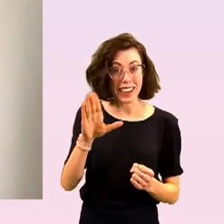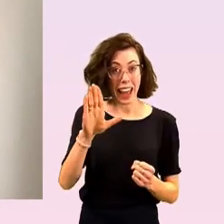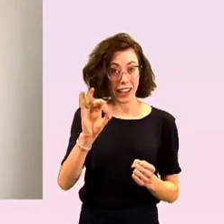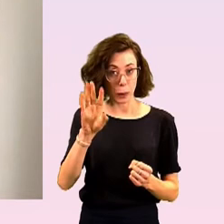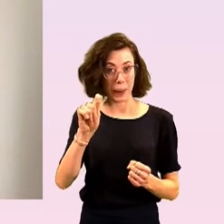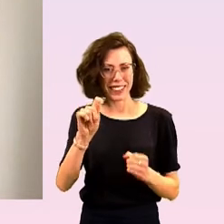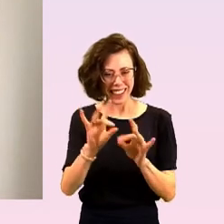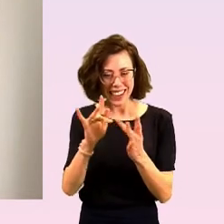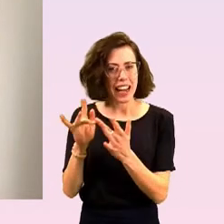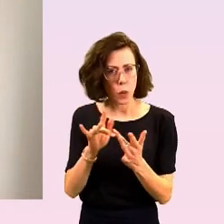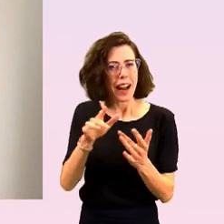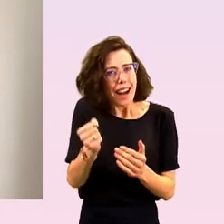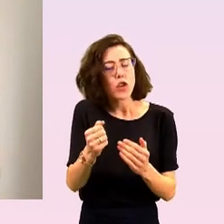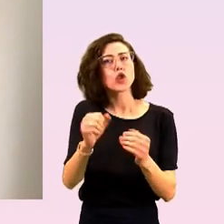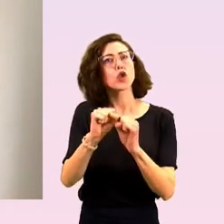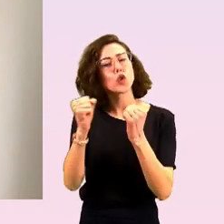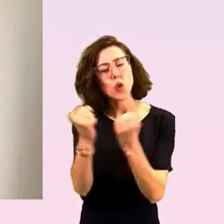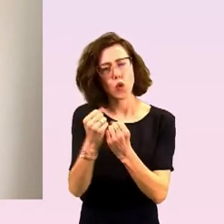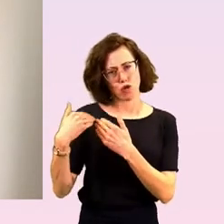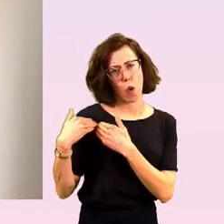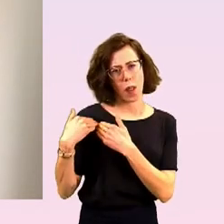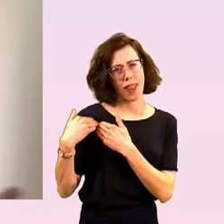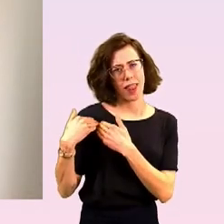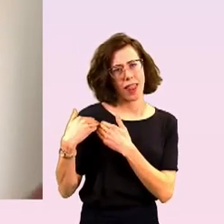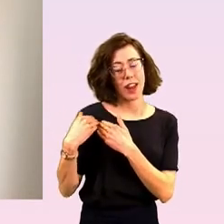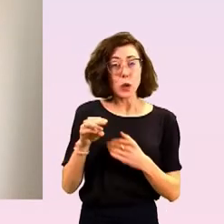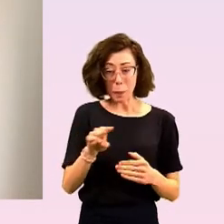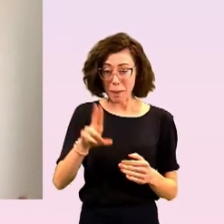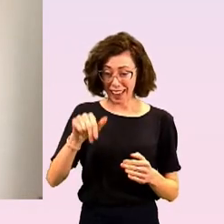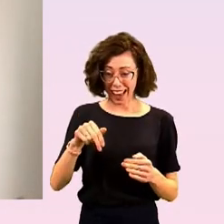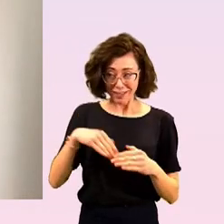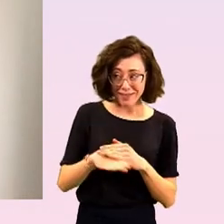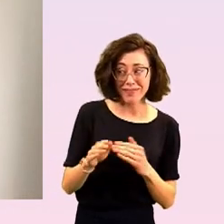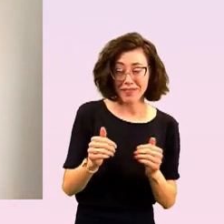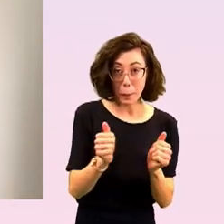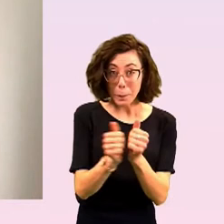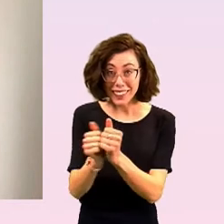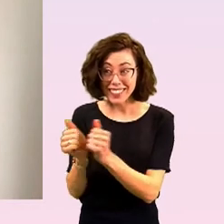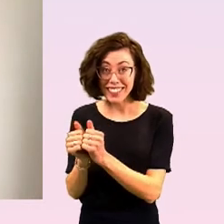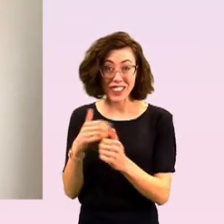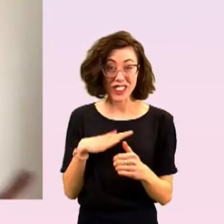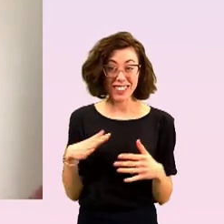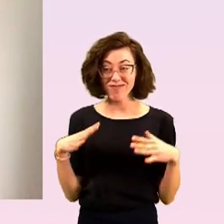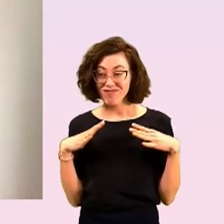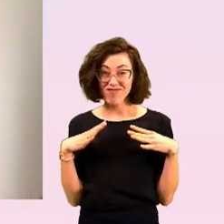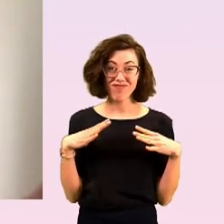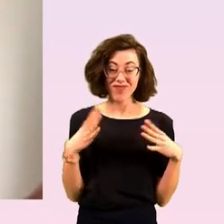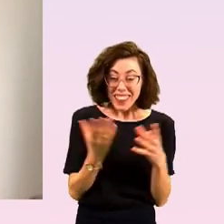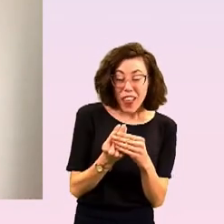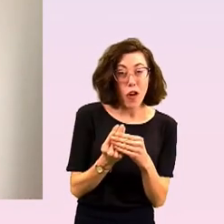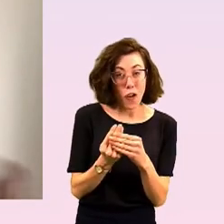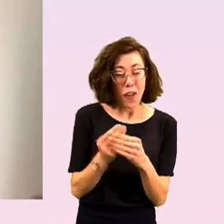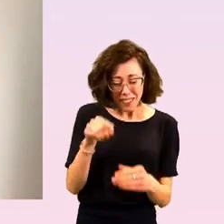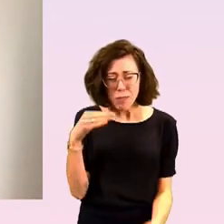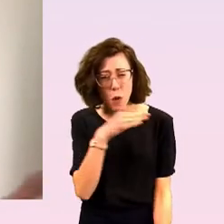networks play as well, that people can just simply meet each other and hang out, and they're really important. I remember,